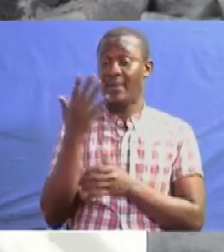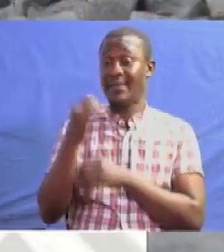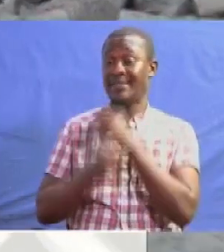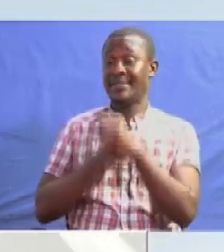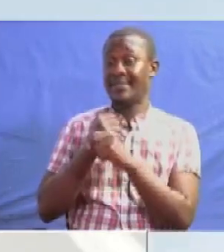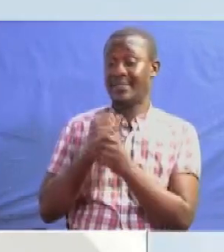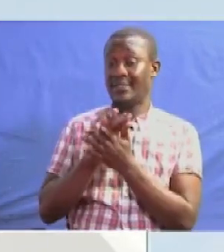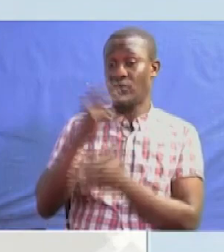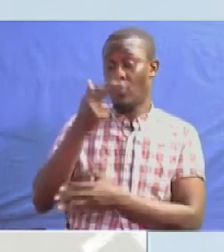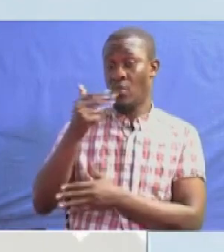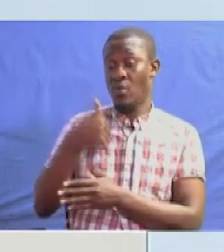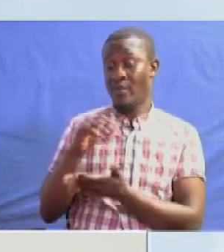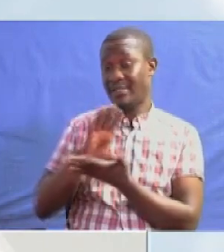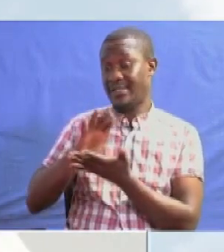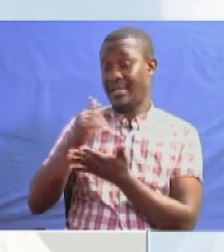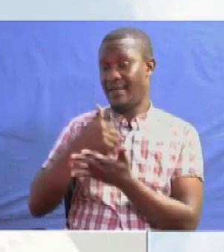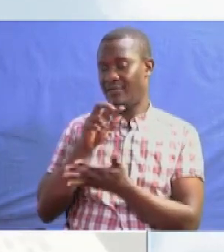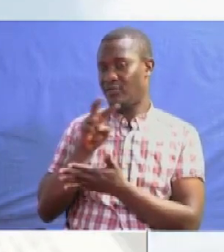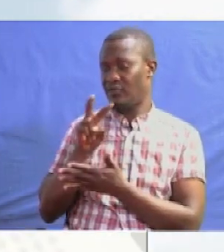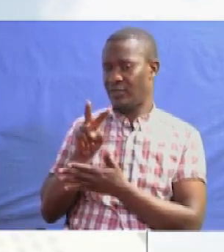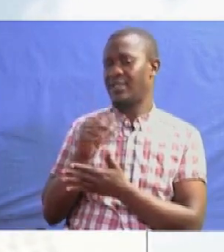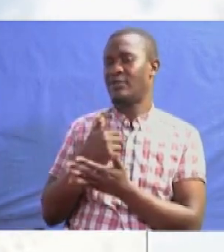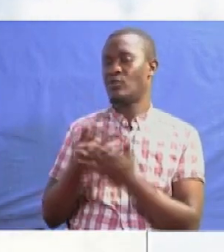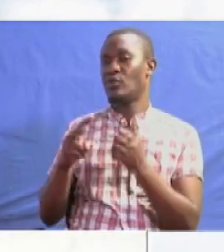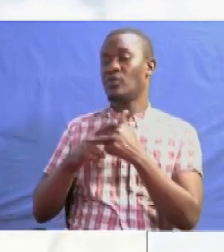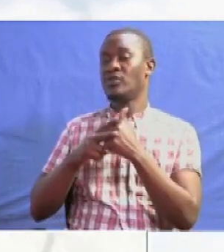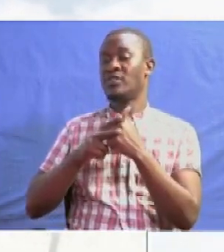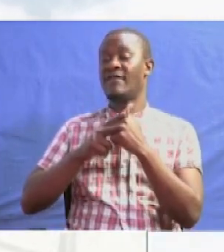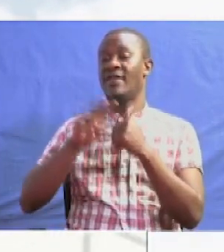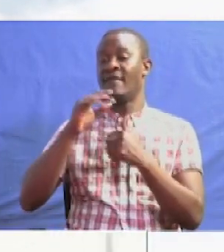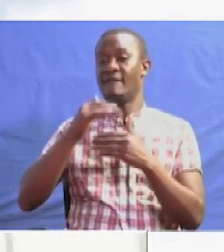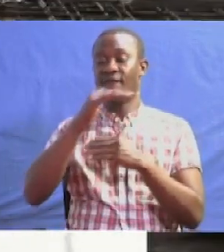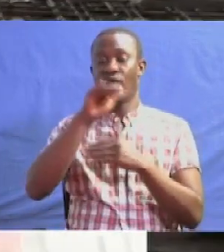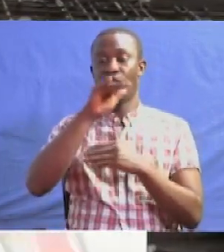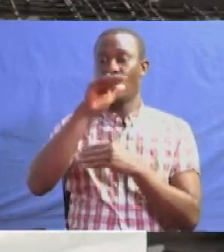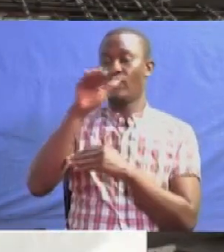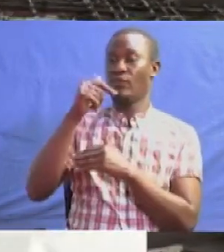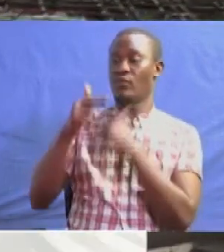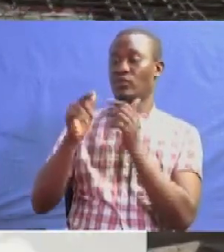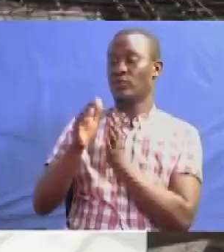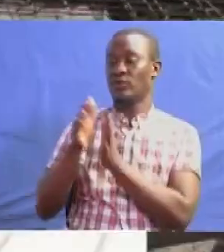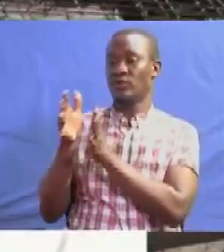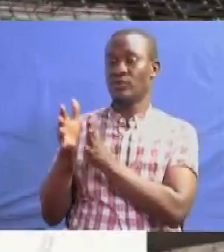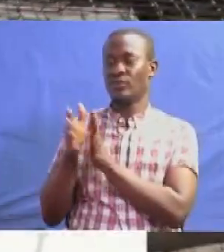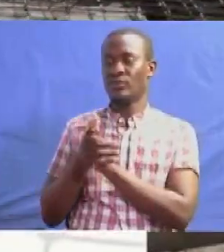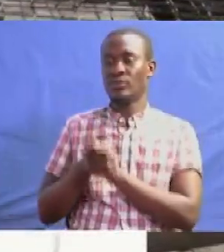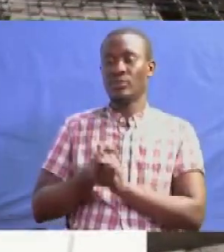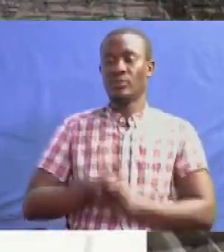the Huduma Center in the town, has seen the four blocks adding up to seven floors, with lots of work going on the site. Stephen Masha, KUTV.